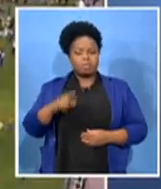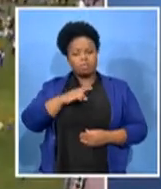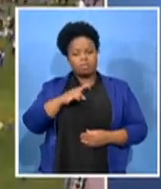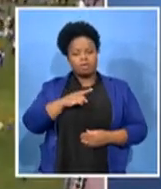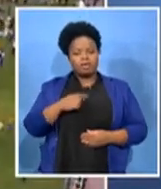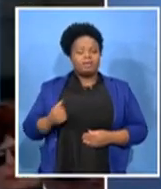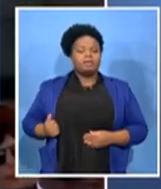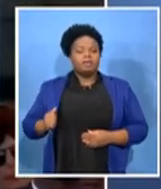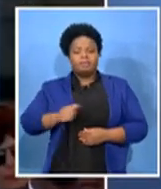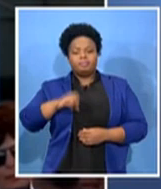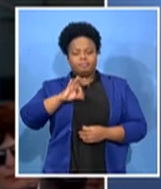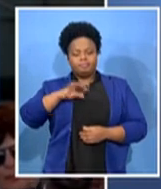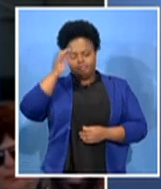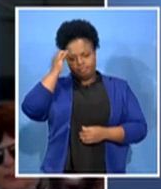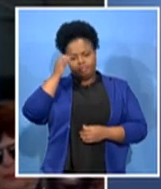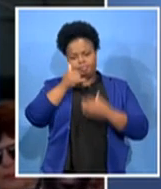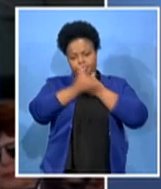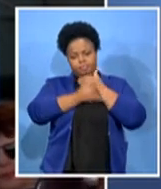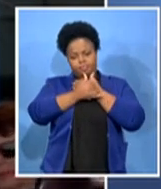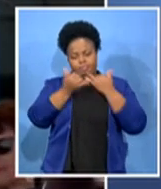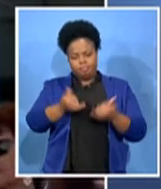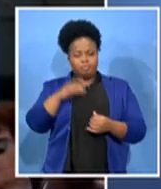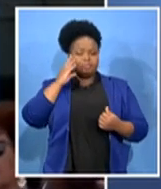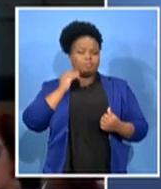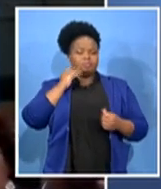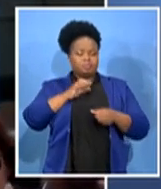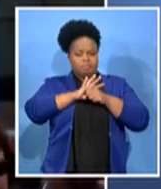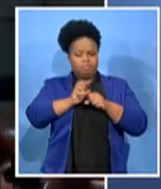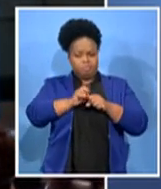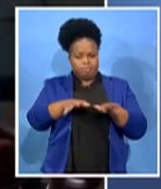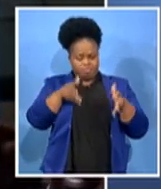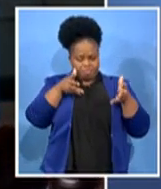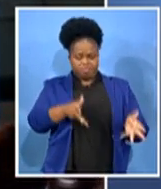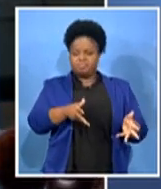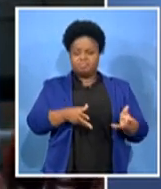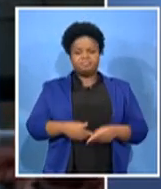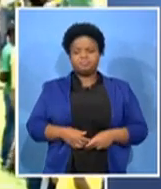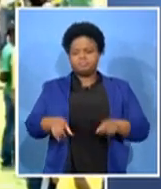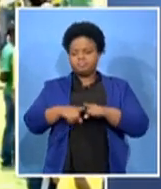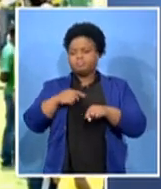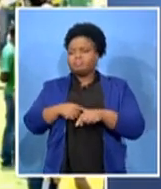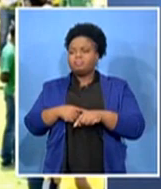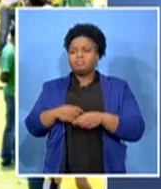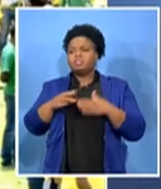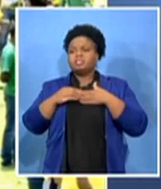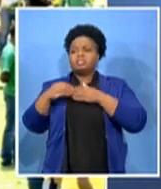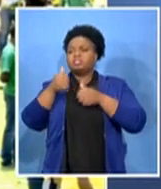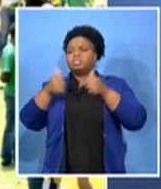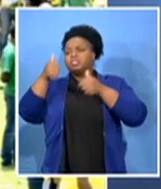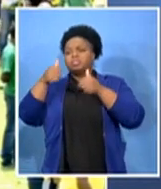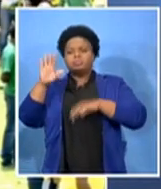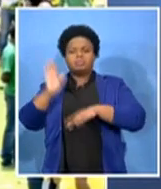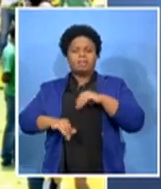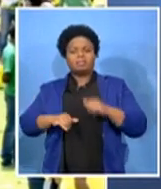like this, and then the leadership somehow is found wanting, it will be very, very difficult to believe anything going forward.